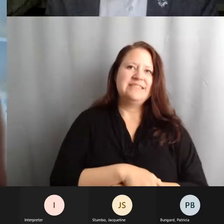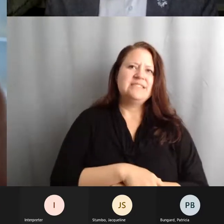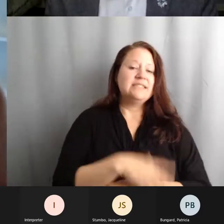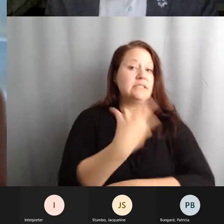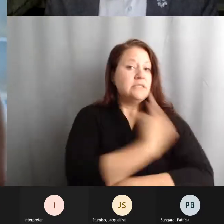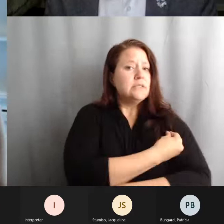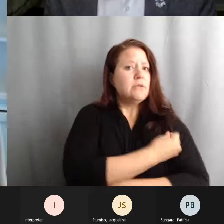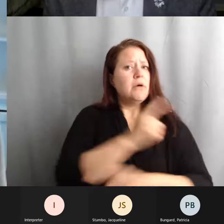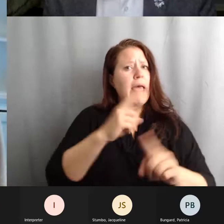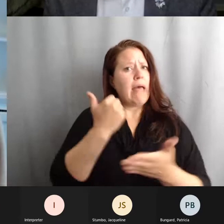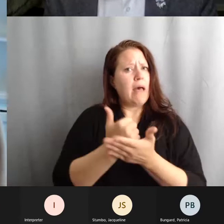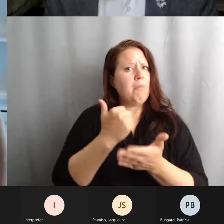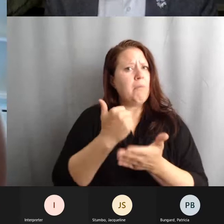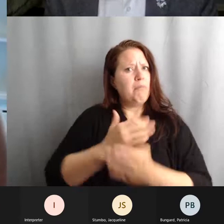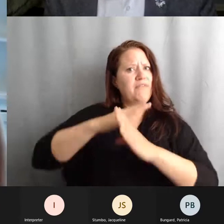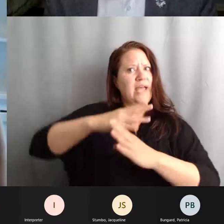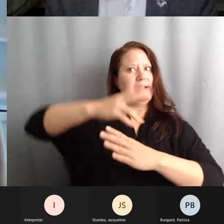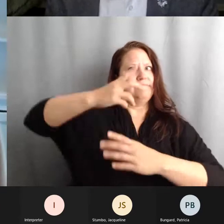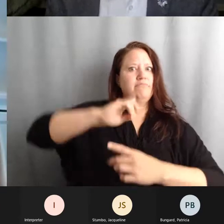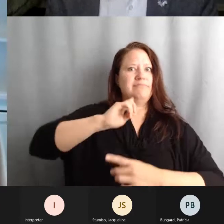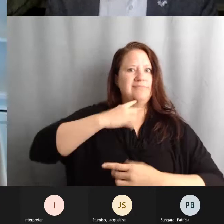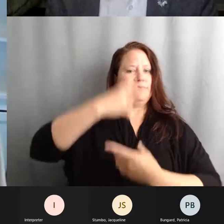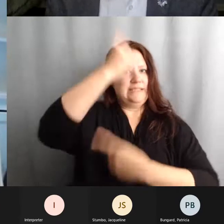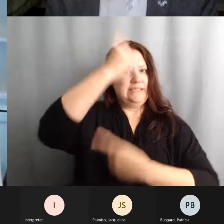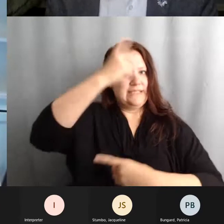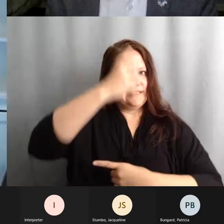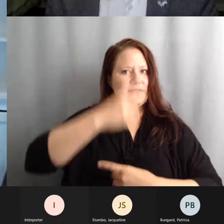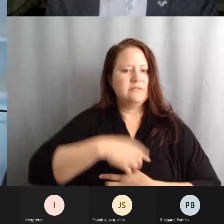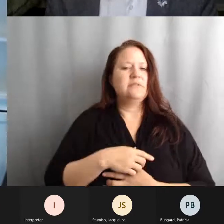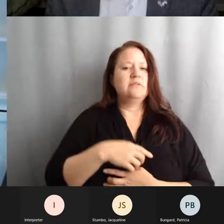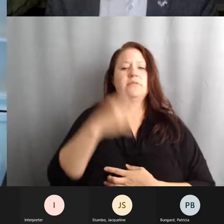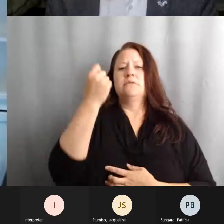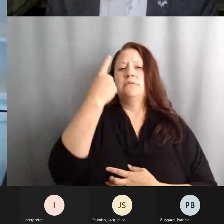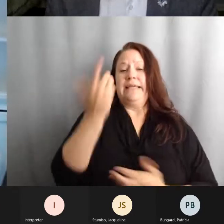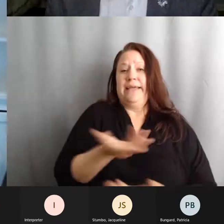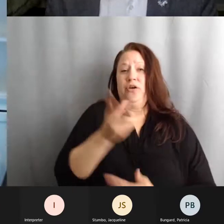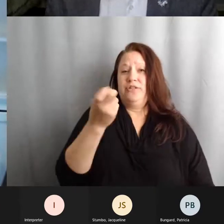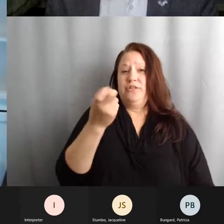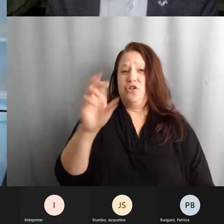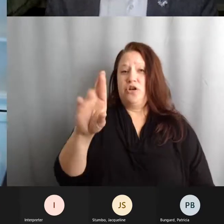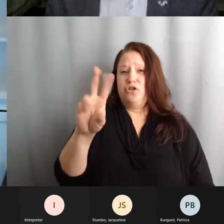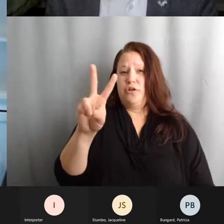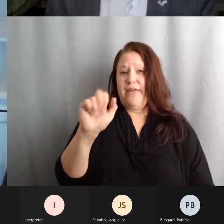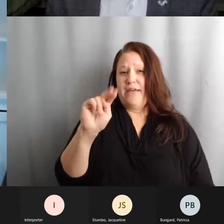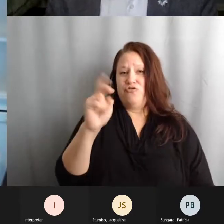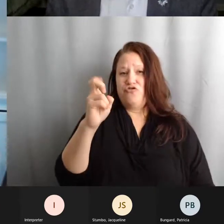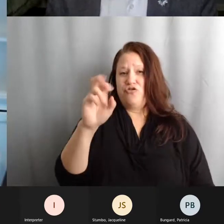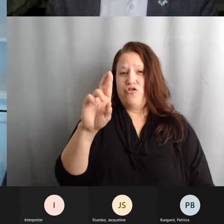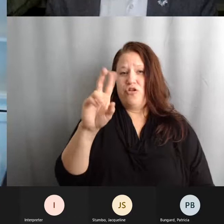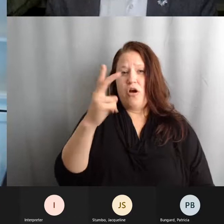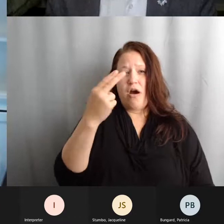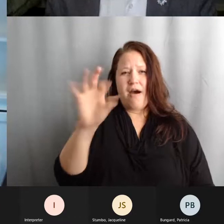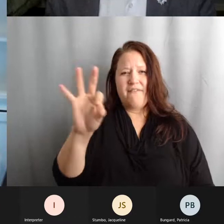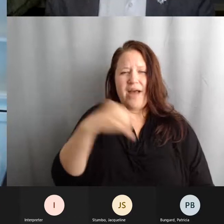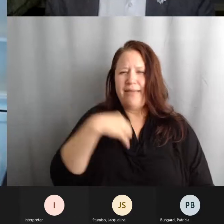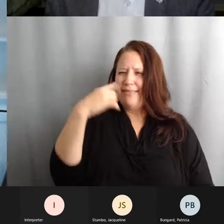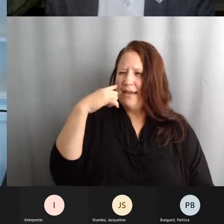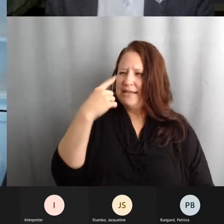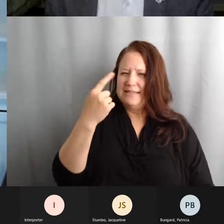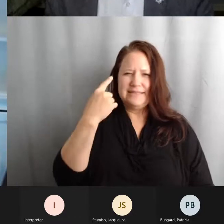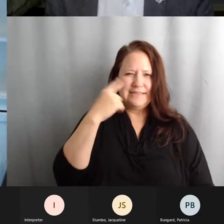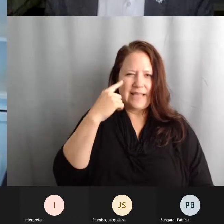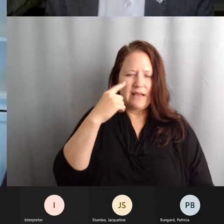up. In Ohio, I think Dr. Vanderhoff mentioned that something like 94%